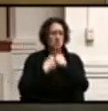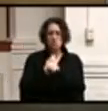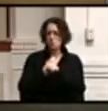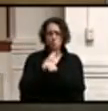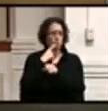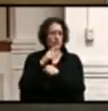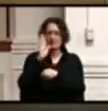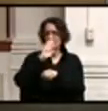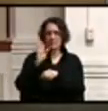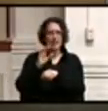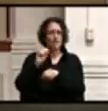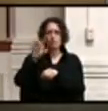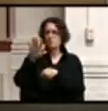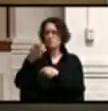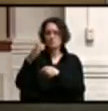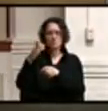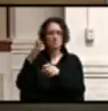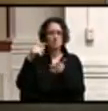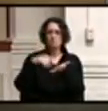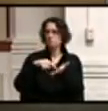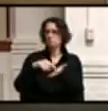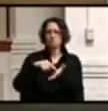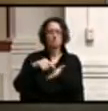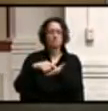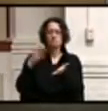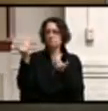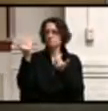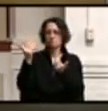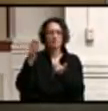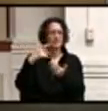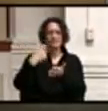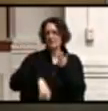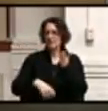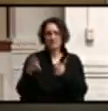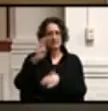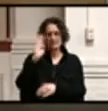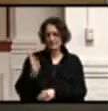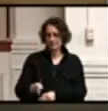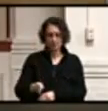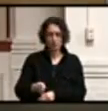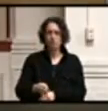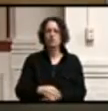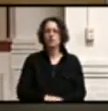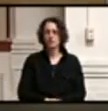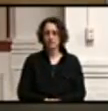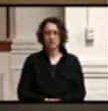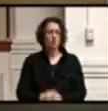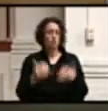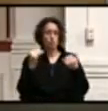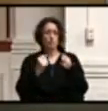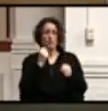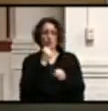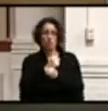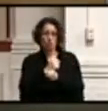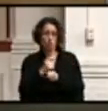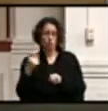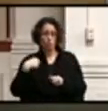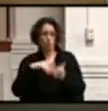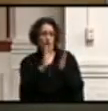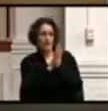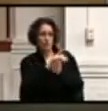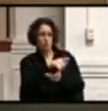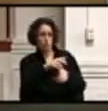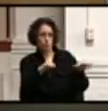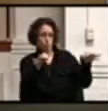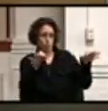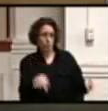to this point, there has never been the decision made to issue fines. So we're looking for some guidance here.